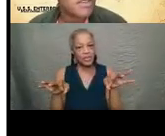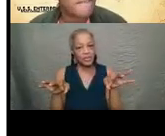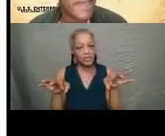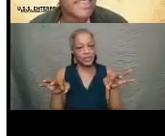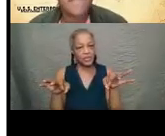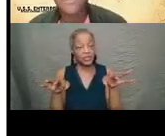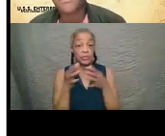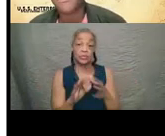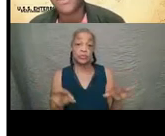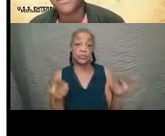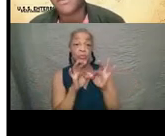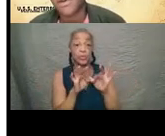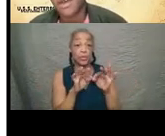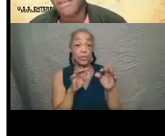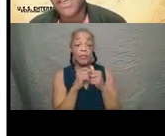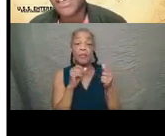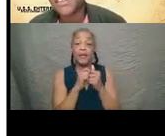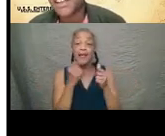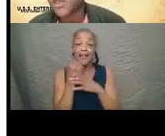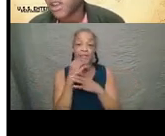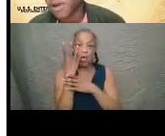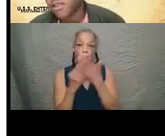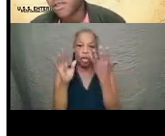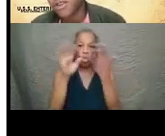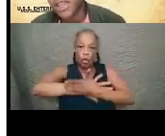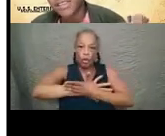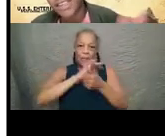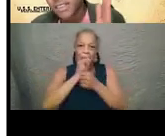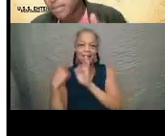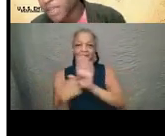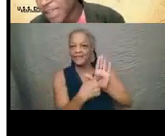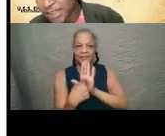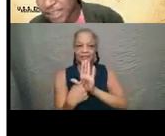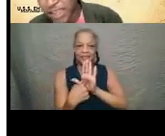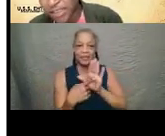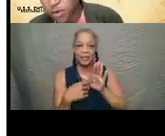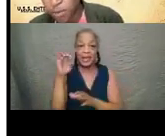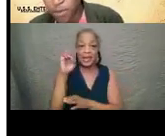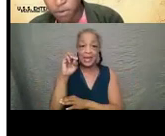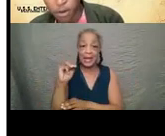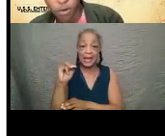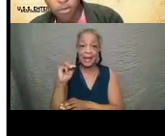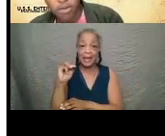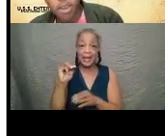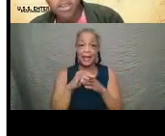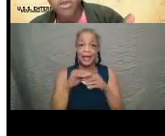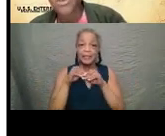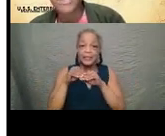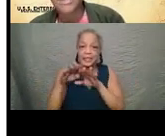also to make the invisible visible. Because electronic monitoring extends the PIC into our people's